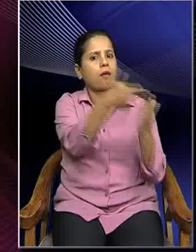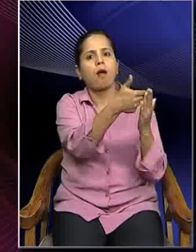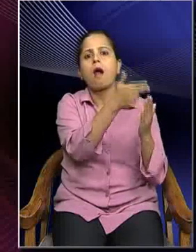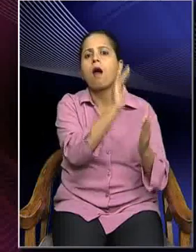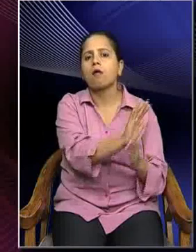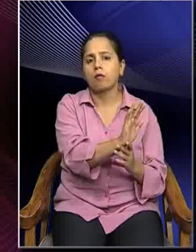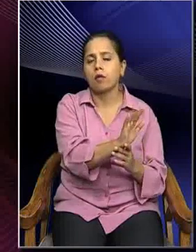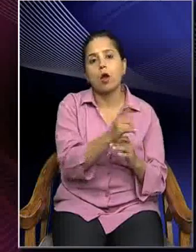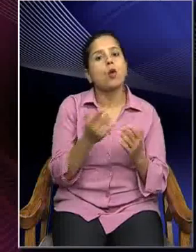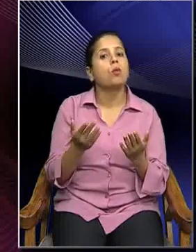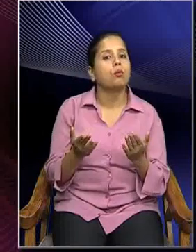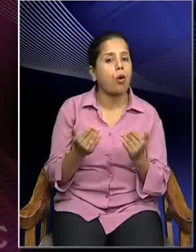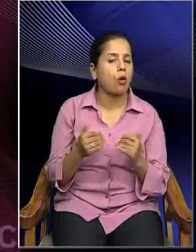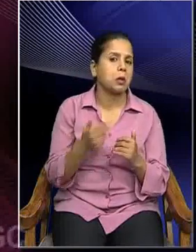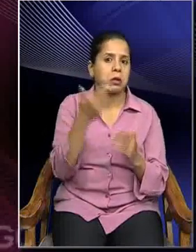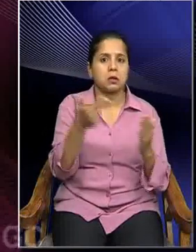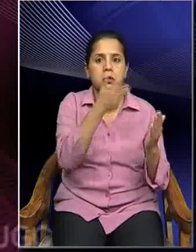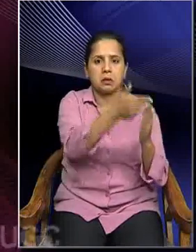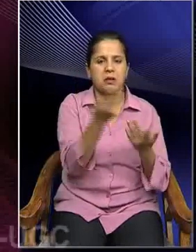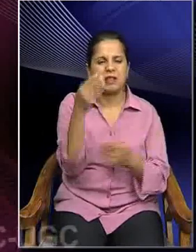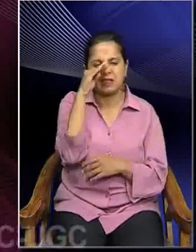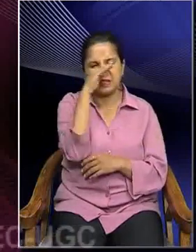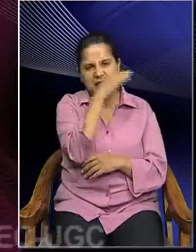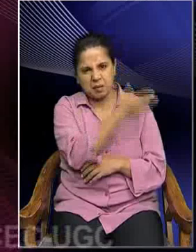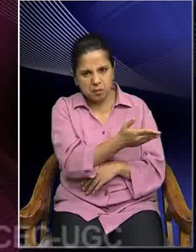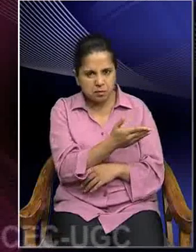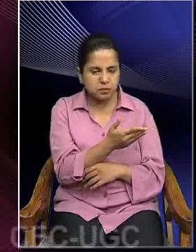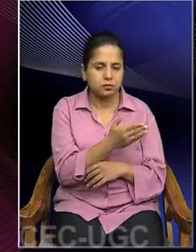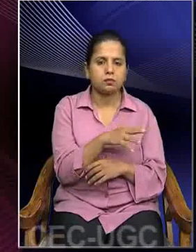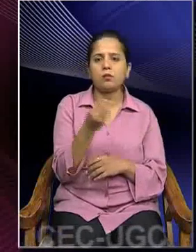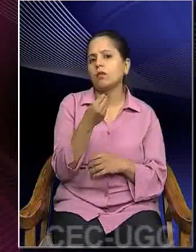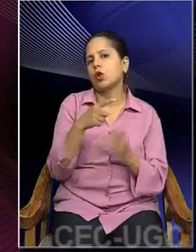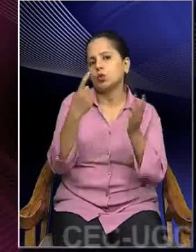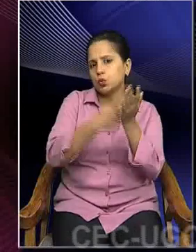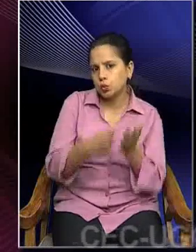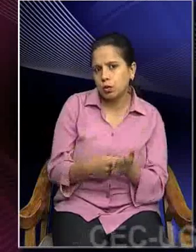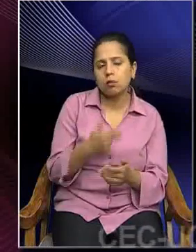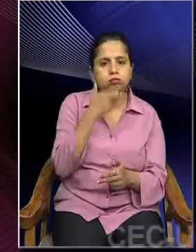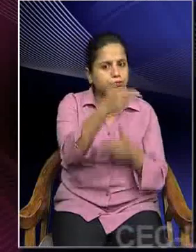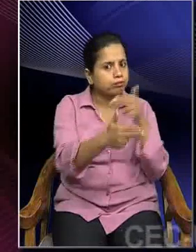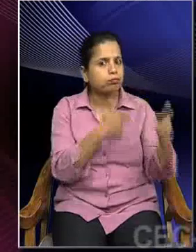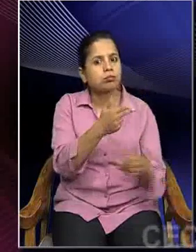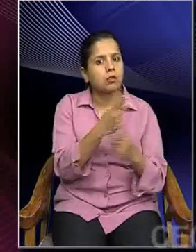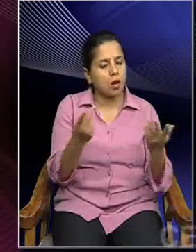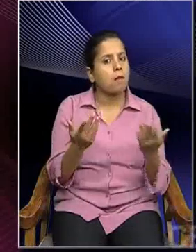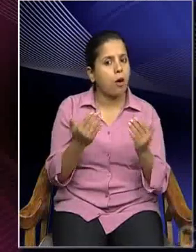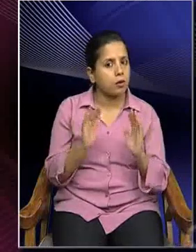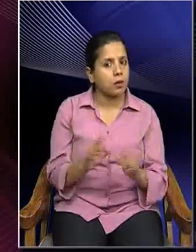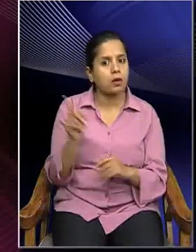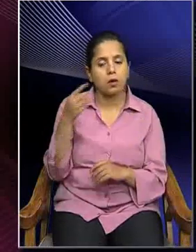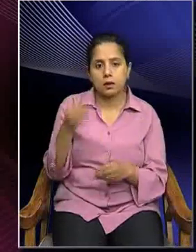could be labeled as shameful or certain terms which could kind of give them